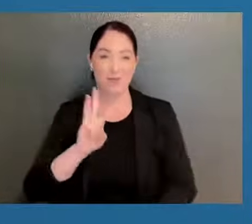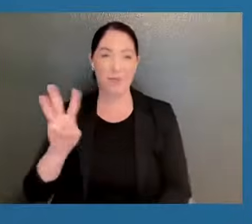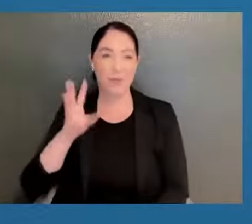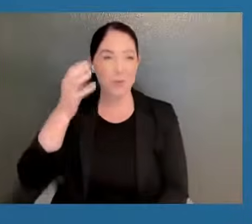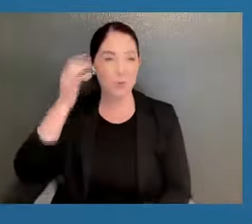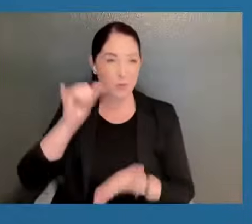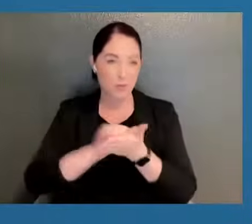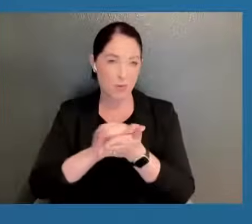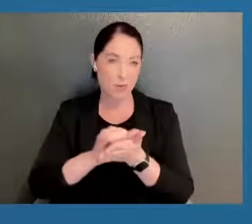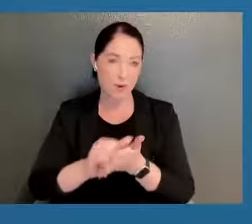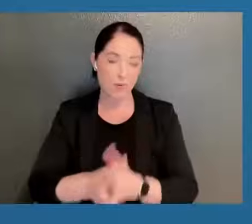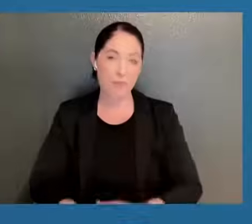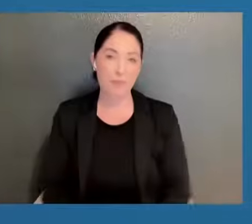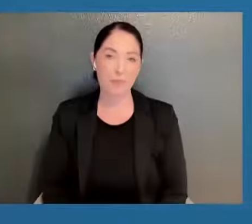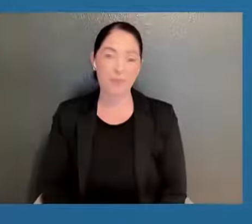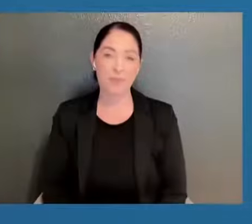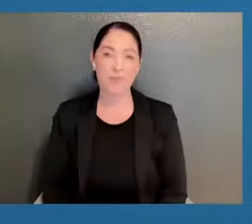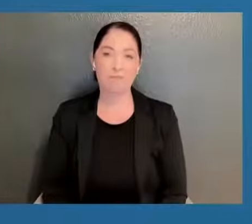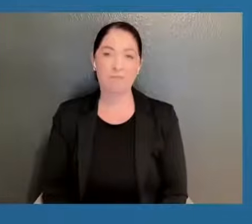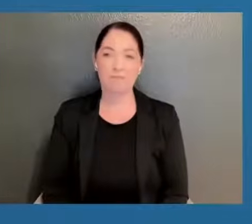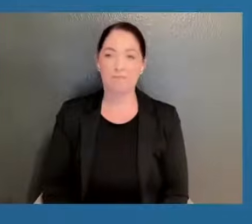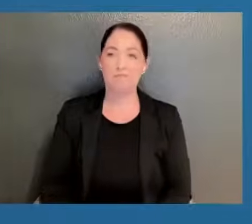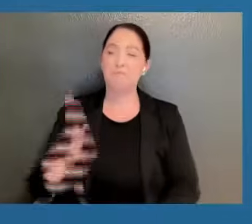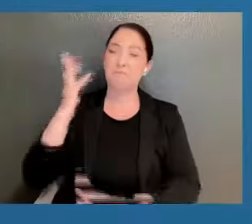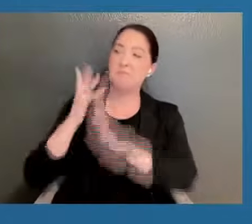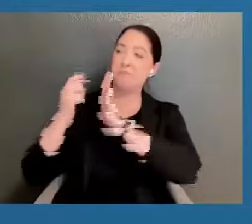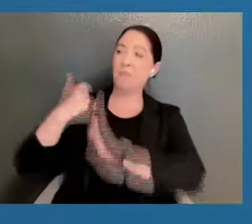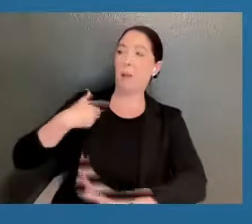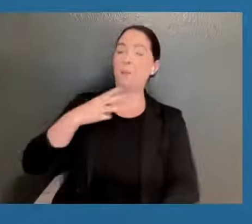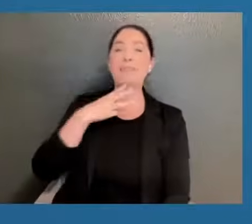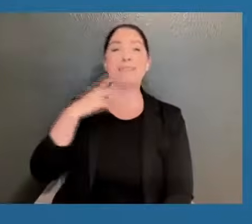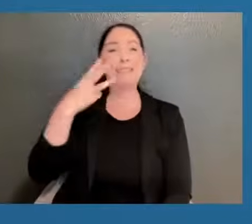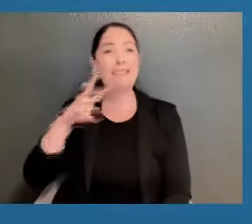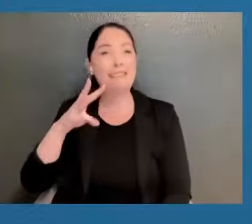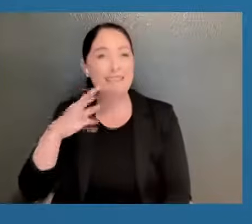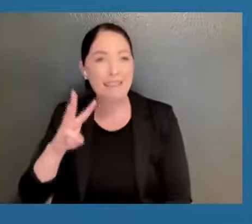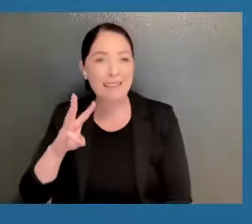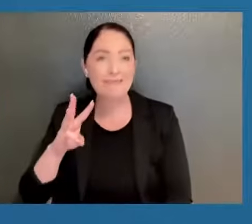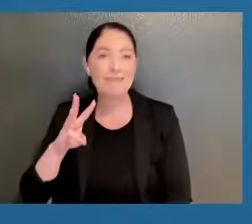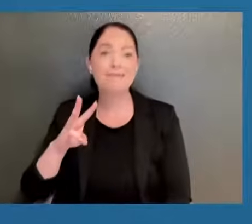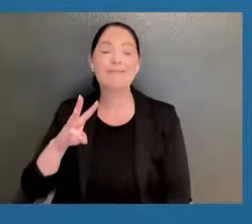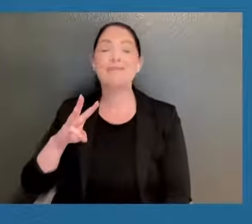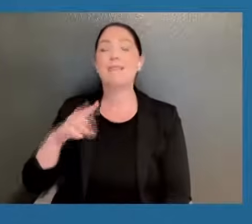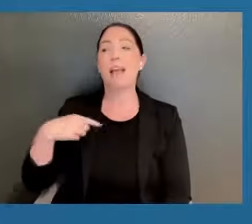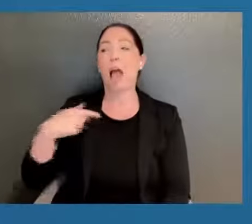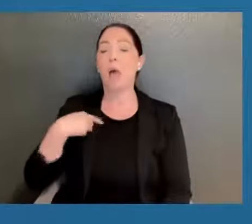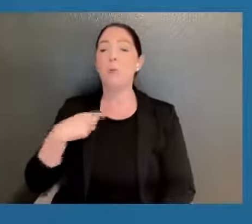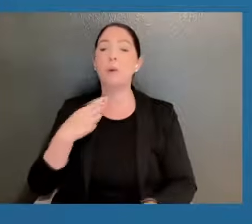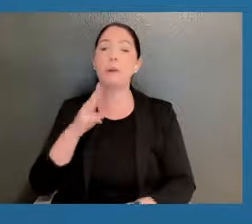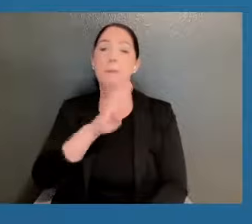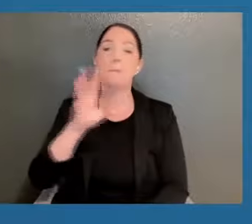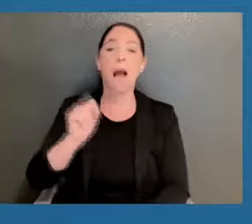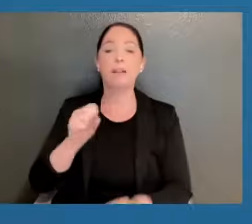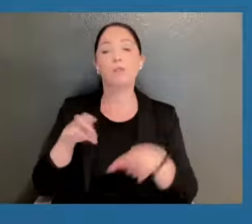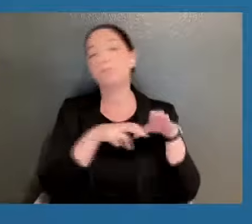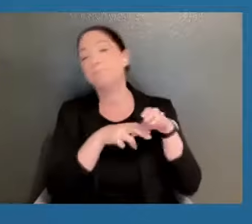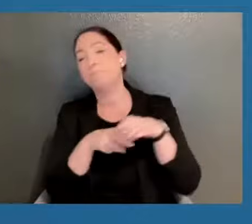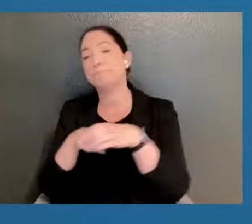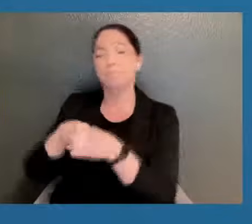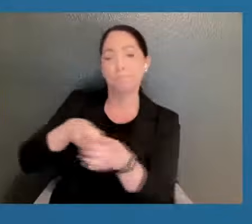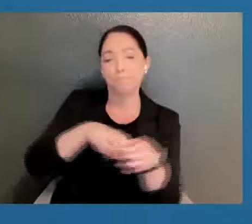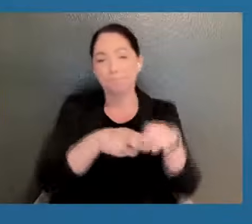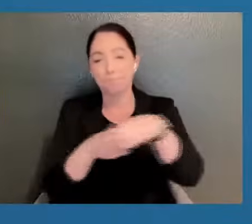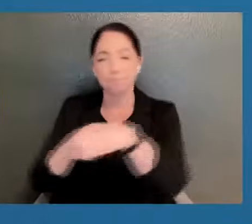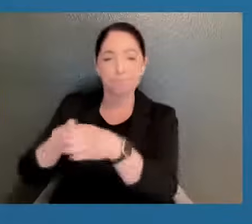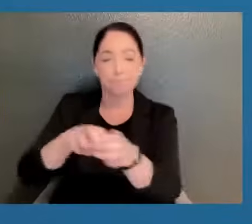that 16-year-old from Hamburg High School would take an hour bus ride zigzagging through Lackawanna. I stopped at all